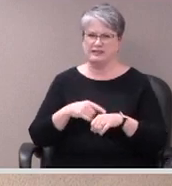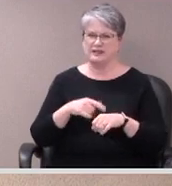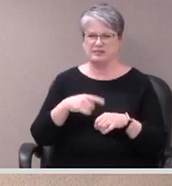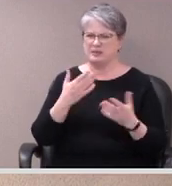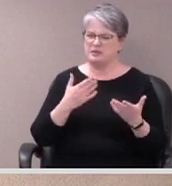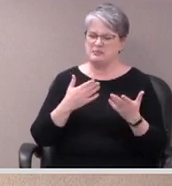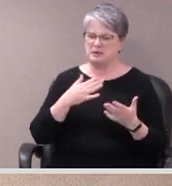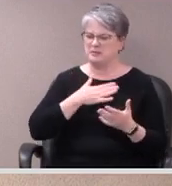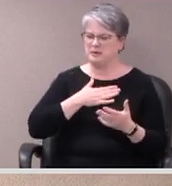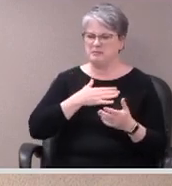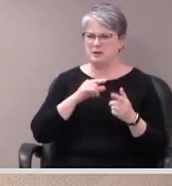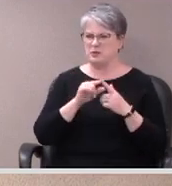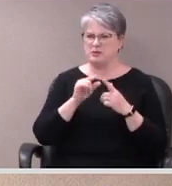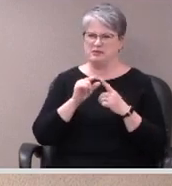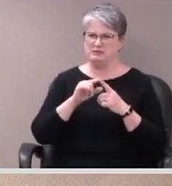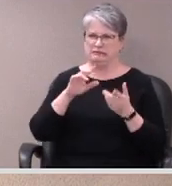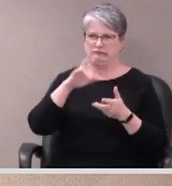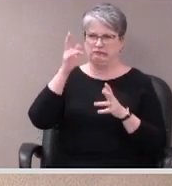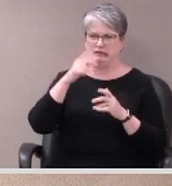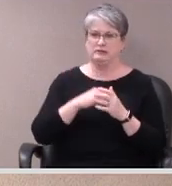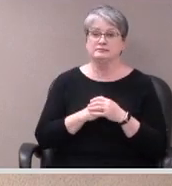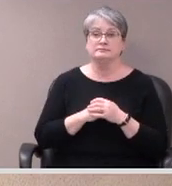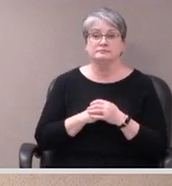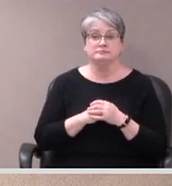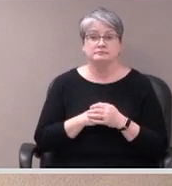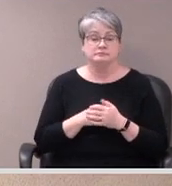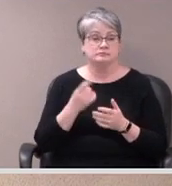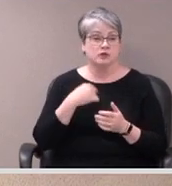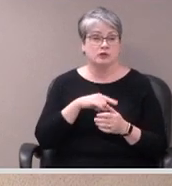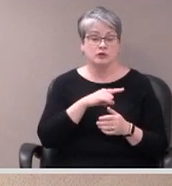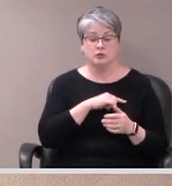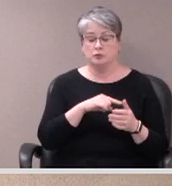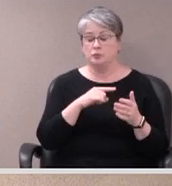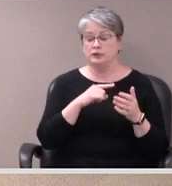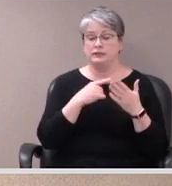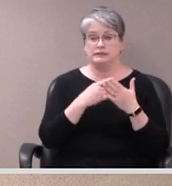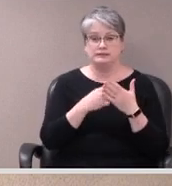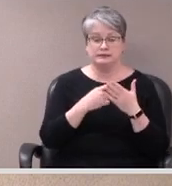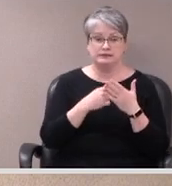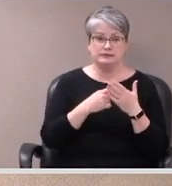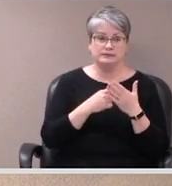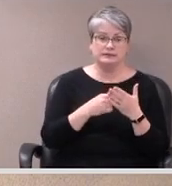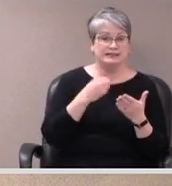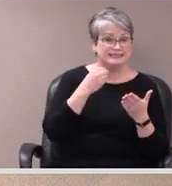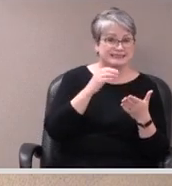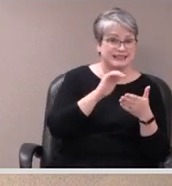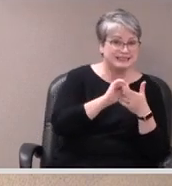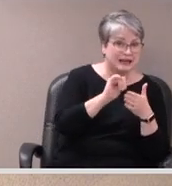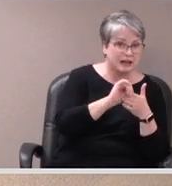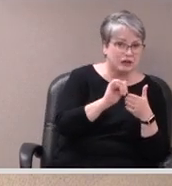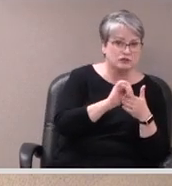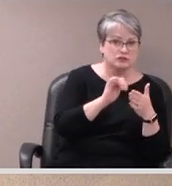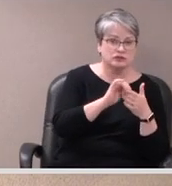it correctly, so I'll try again. As we talk about dollars to programs and to